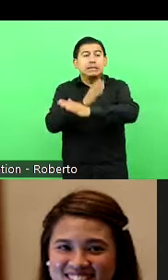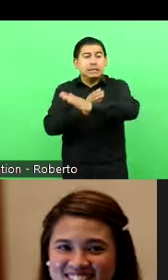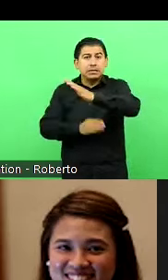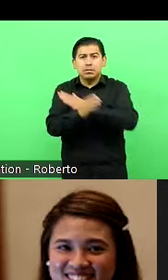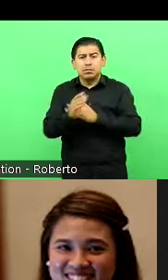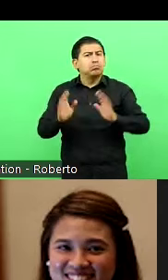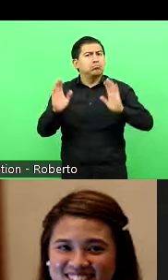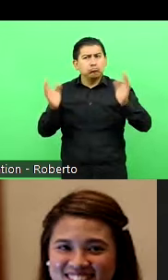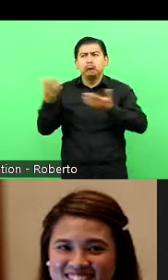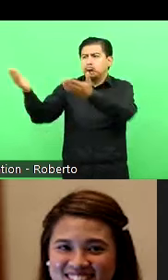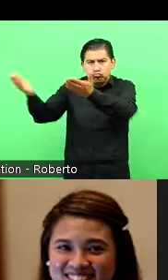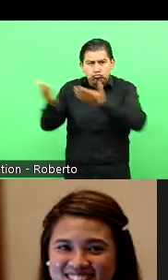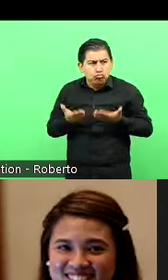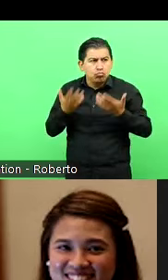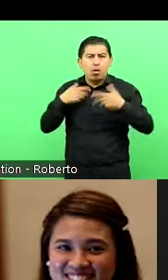trash can be